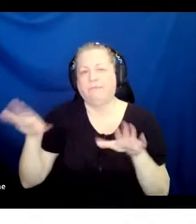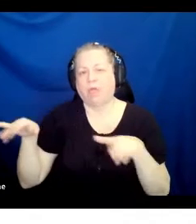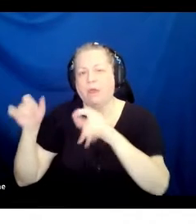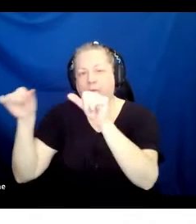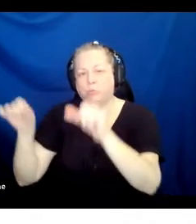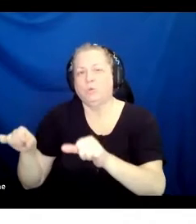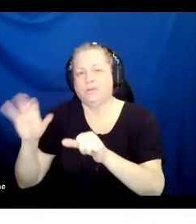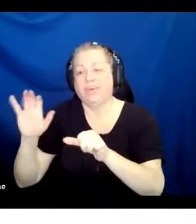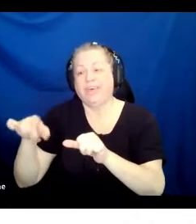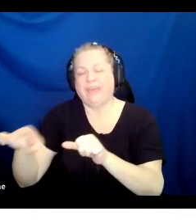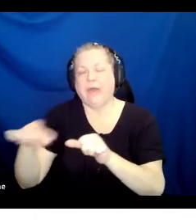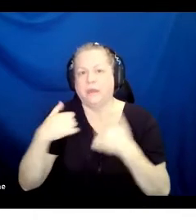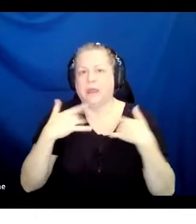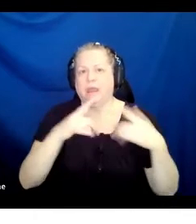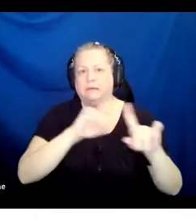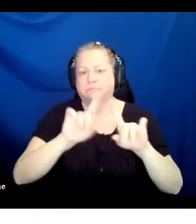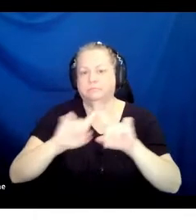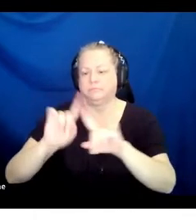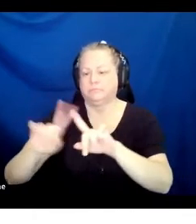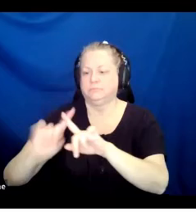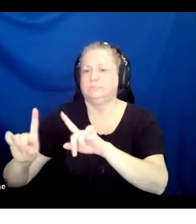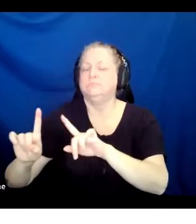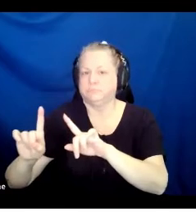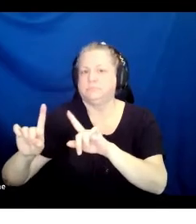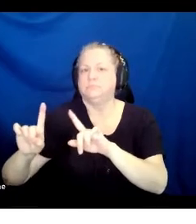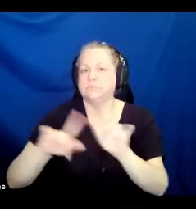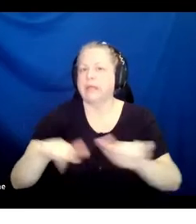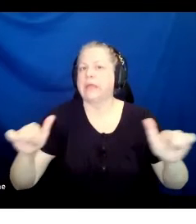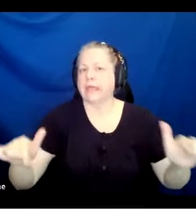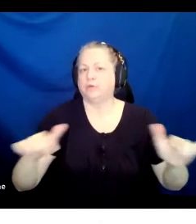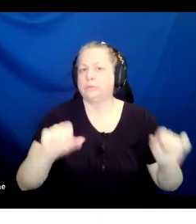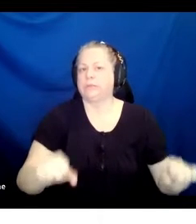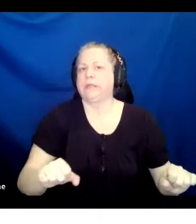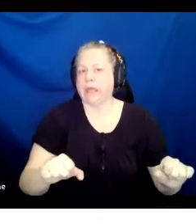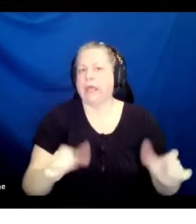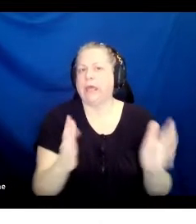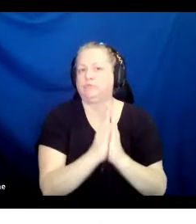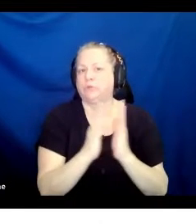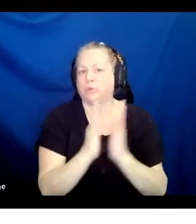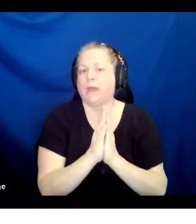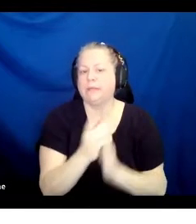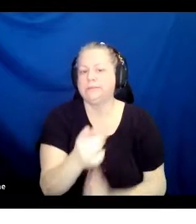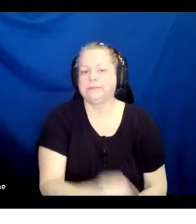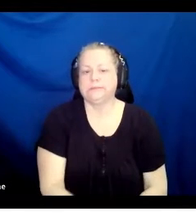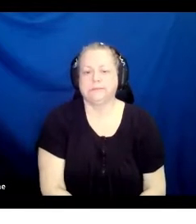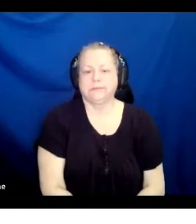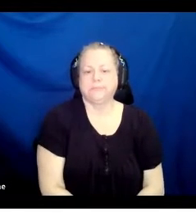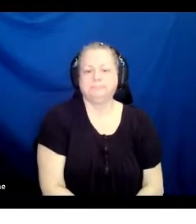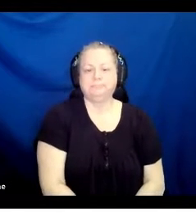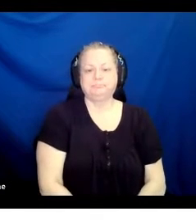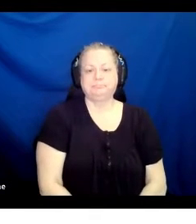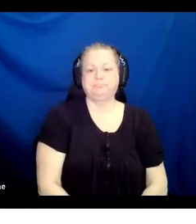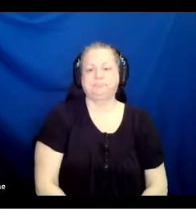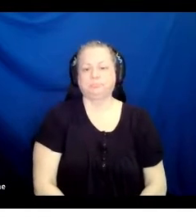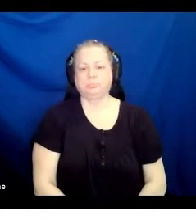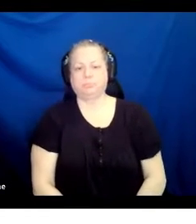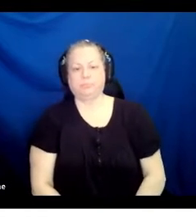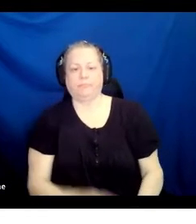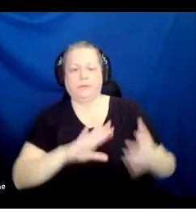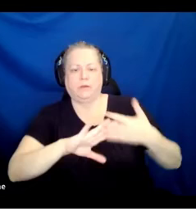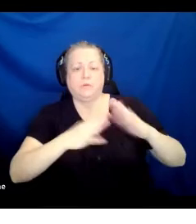in several, there's materials in several different languages listed here.